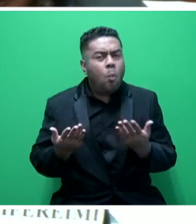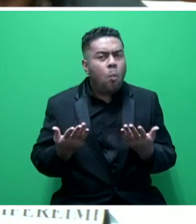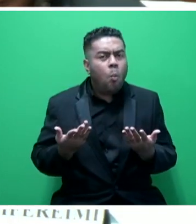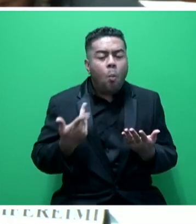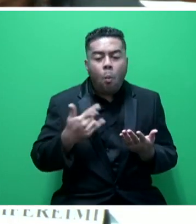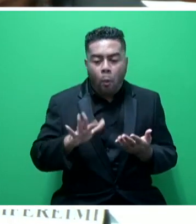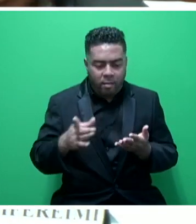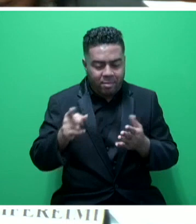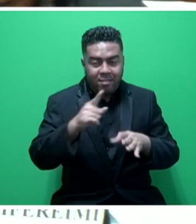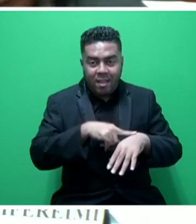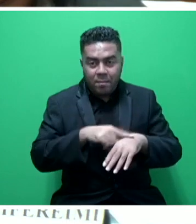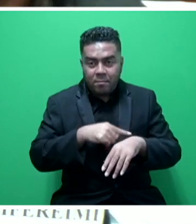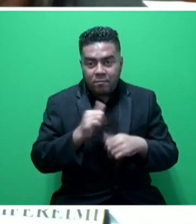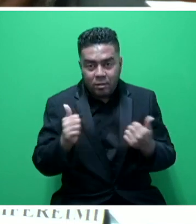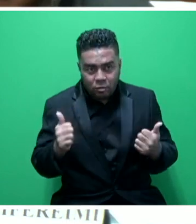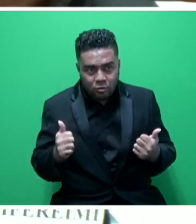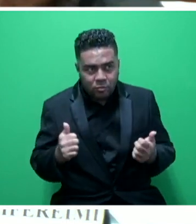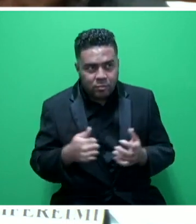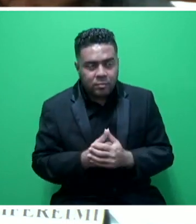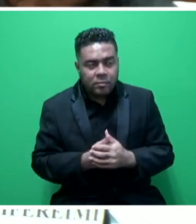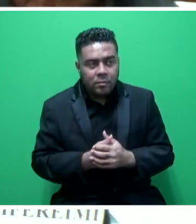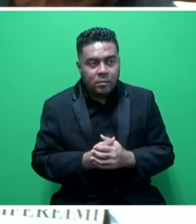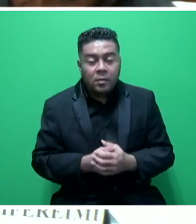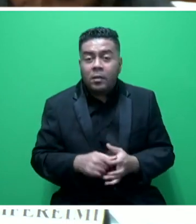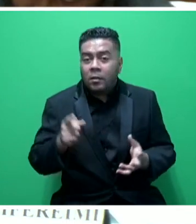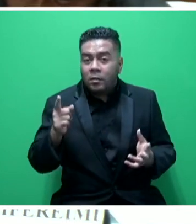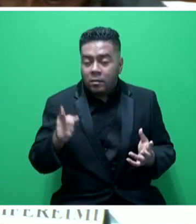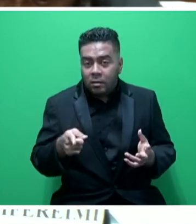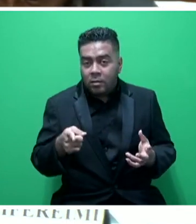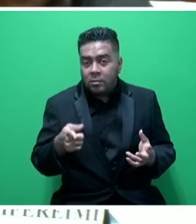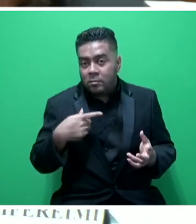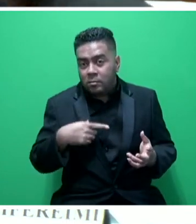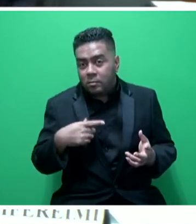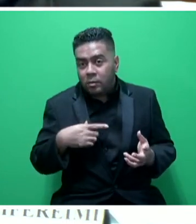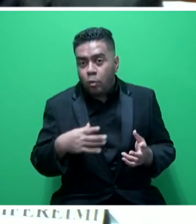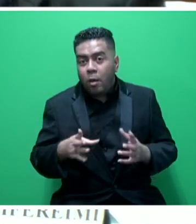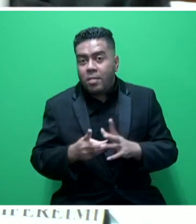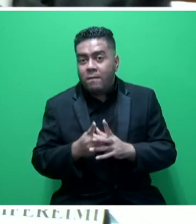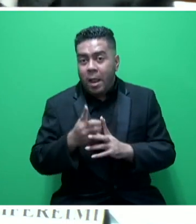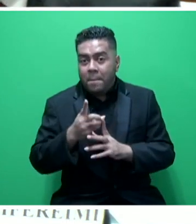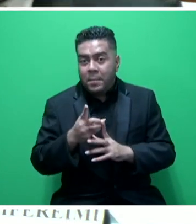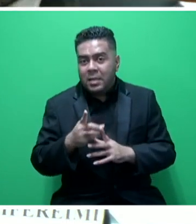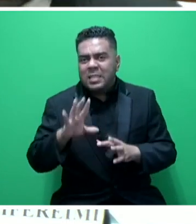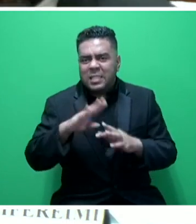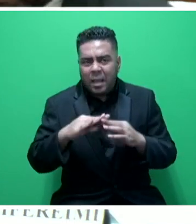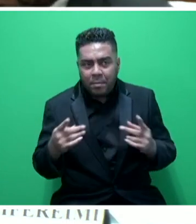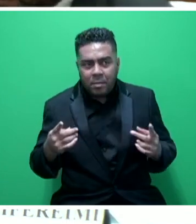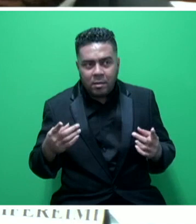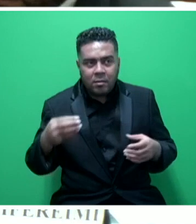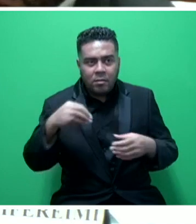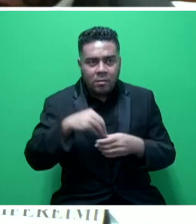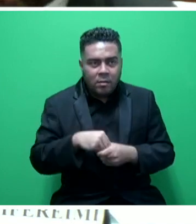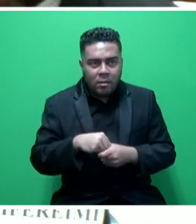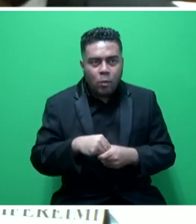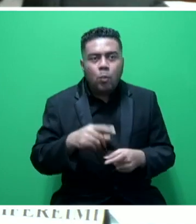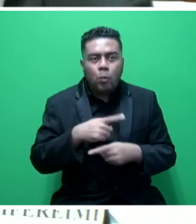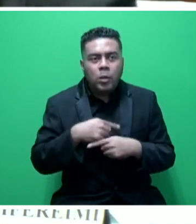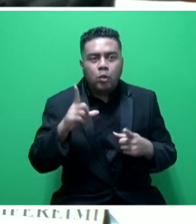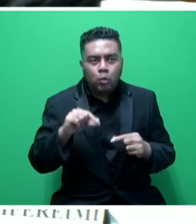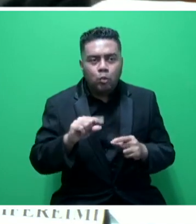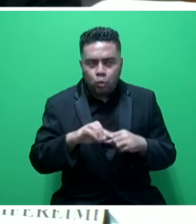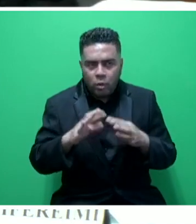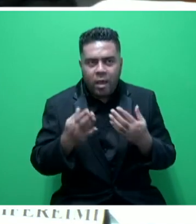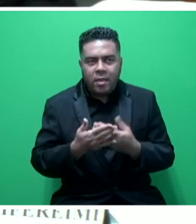period expires. Thirdly, Mr. Speaker, sir, let me say that development is something that we do together in